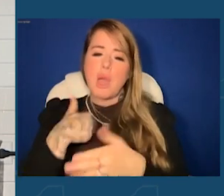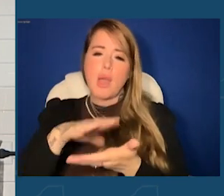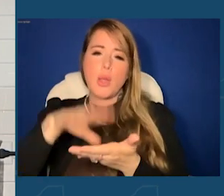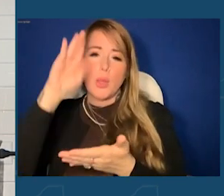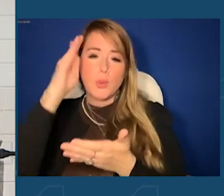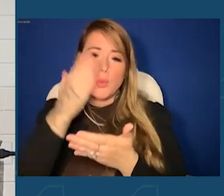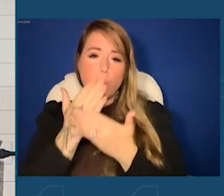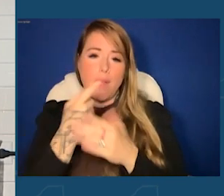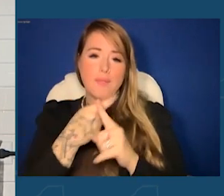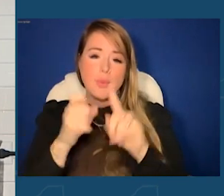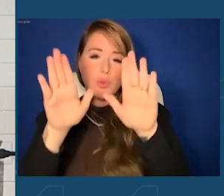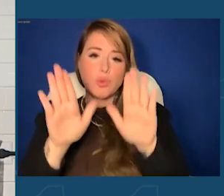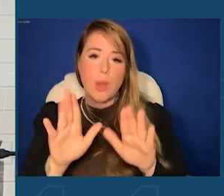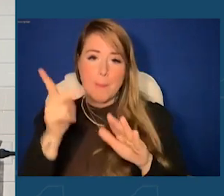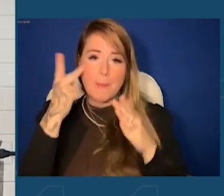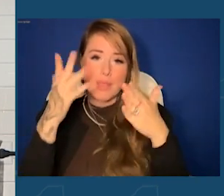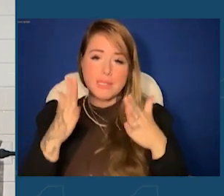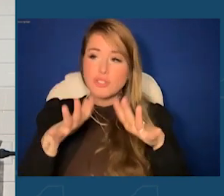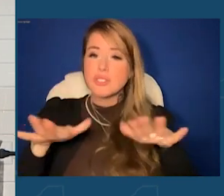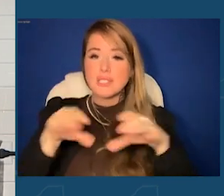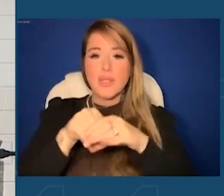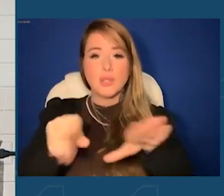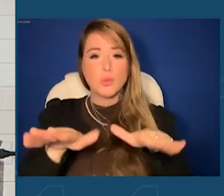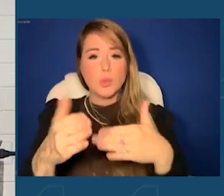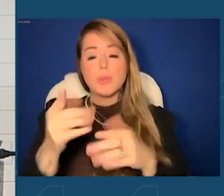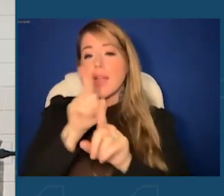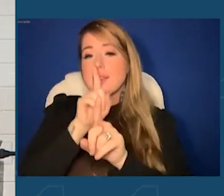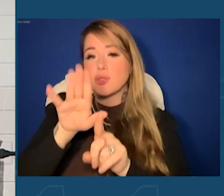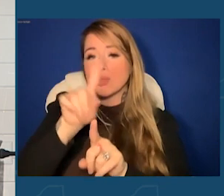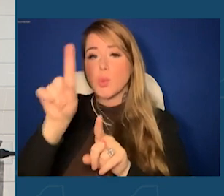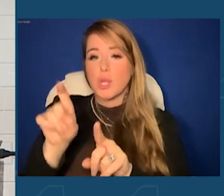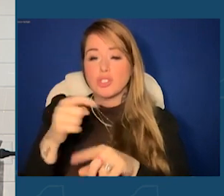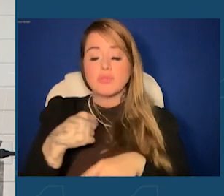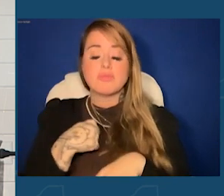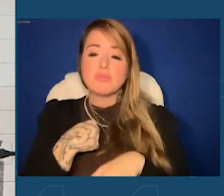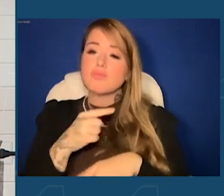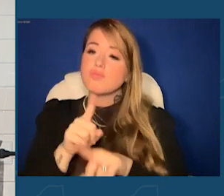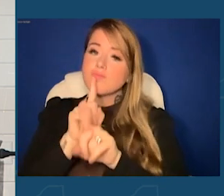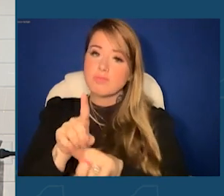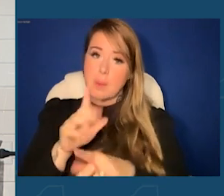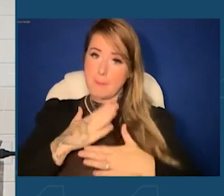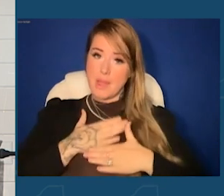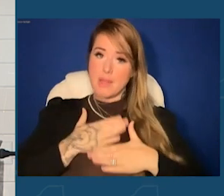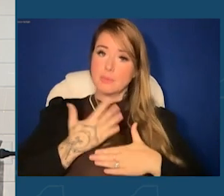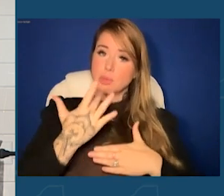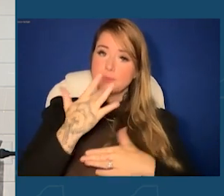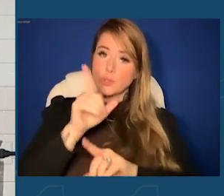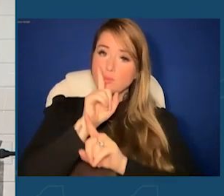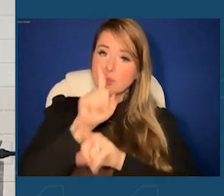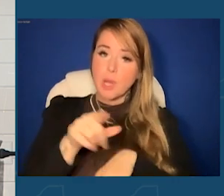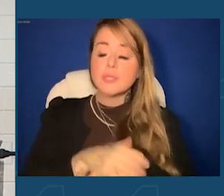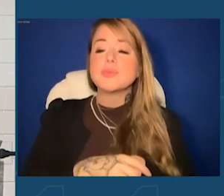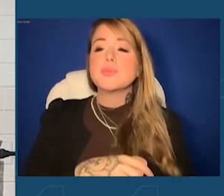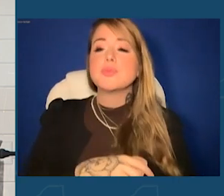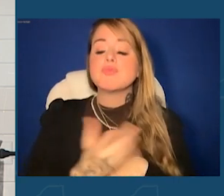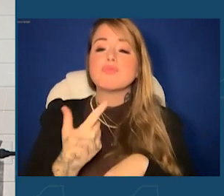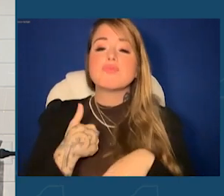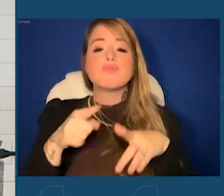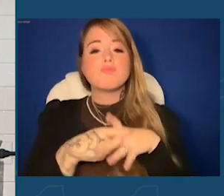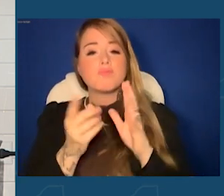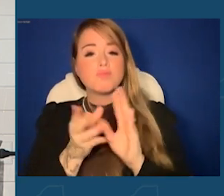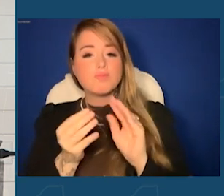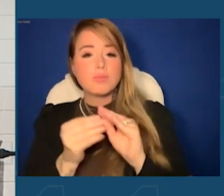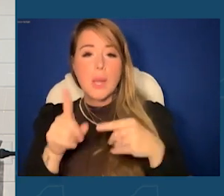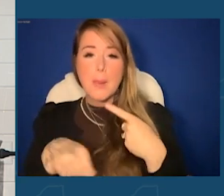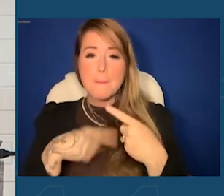great politicians in this room, and I answered her question with the answer I wanted to give. And I started talking about